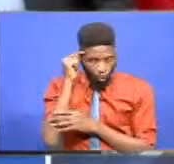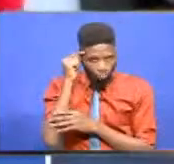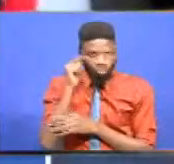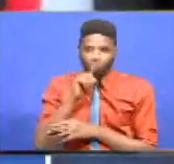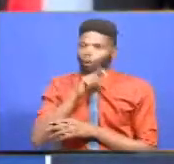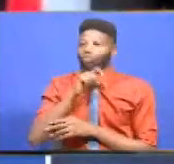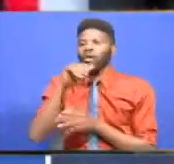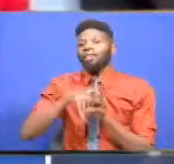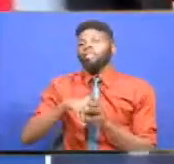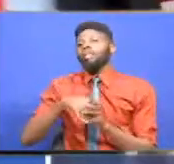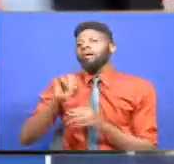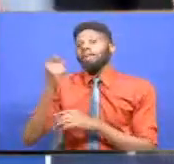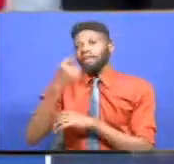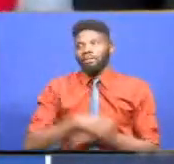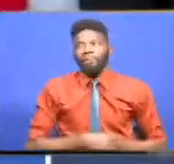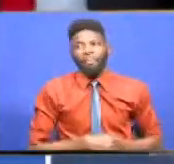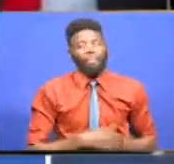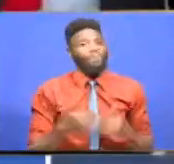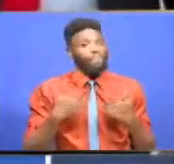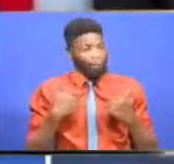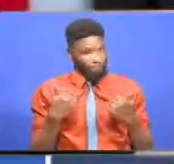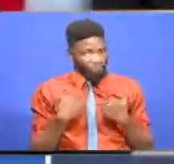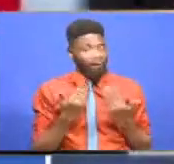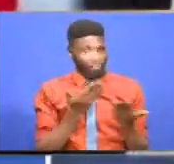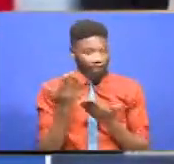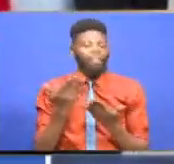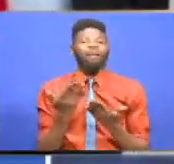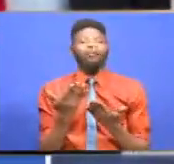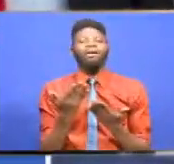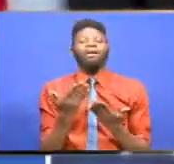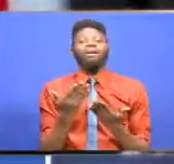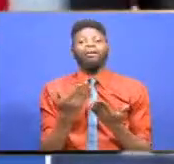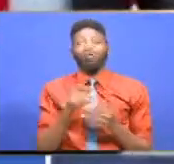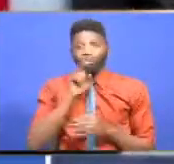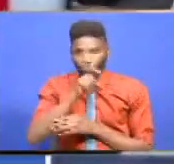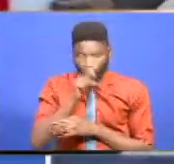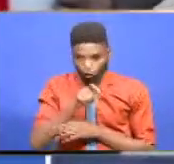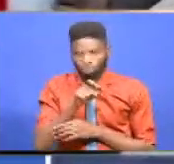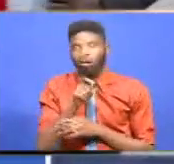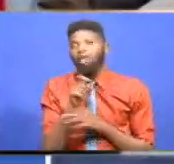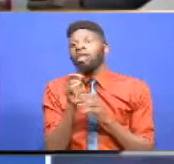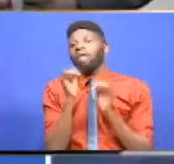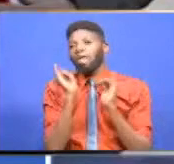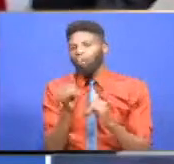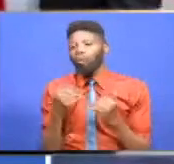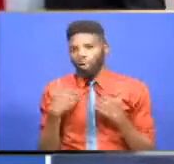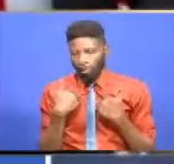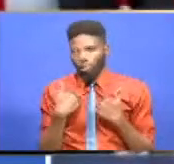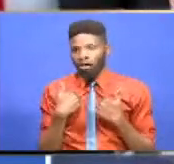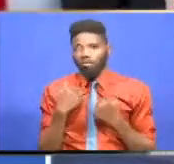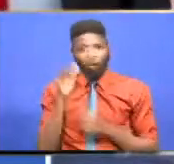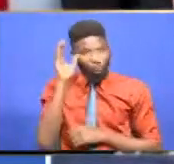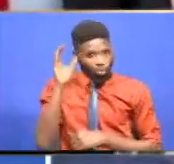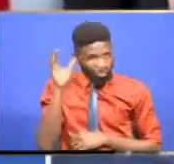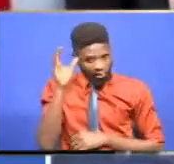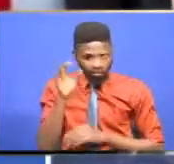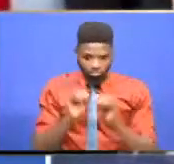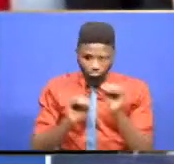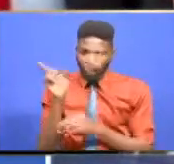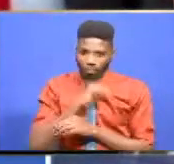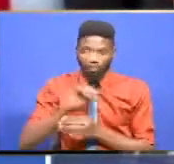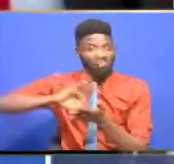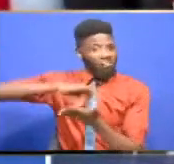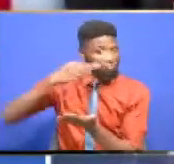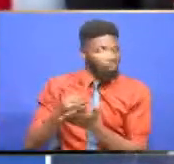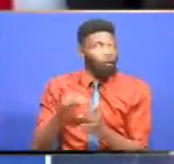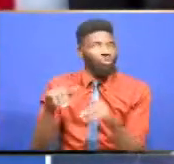Roadrunner chicken multiplication is they have developed their concept note. They have looked at the funding. It will just take